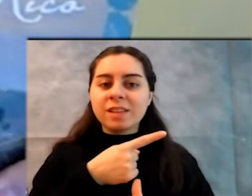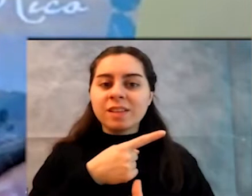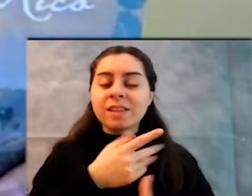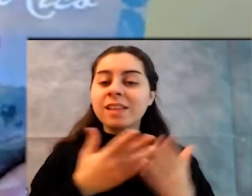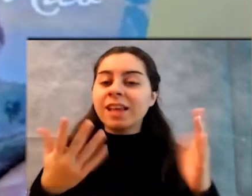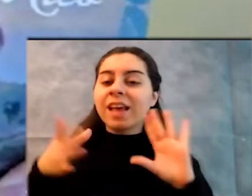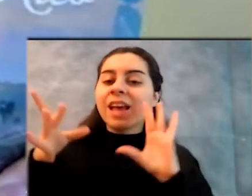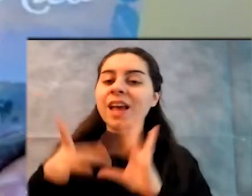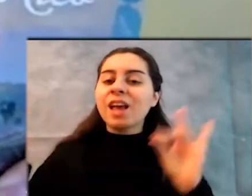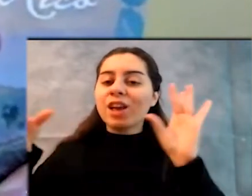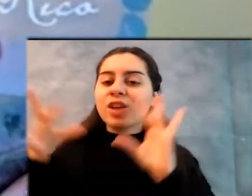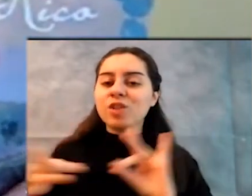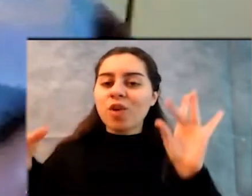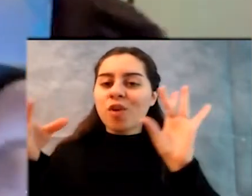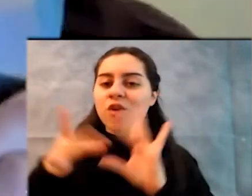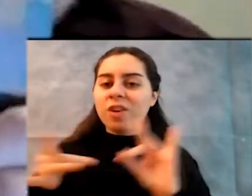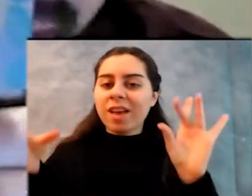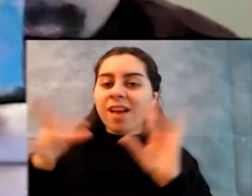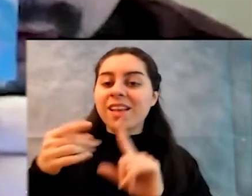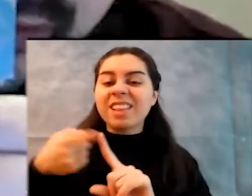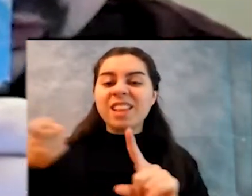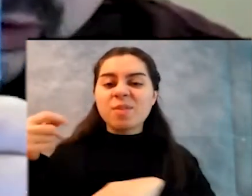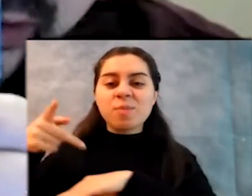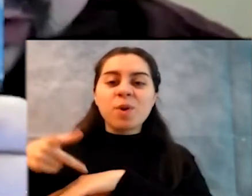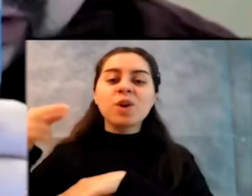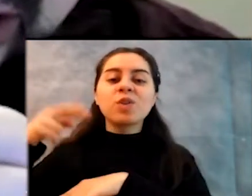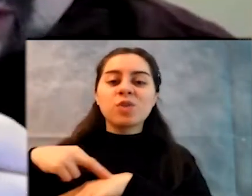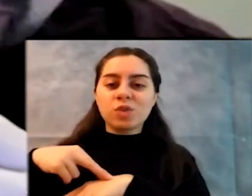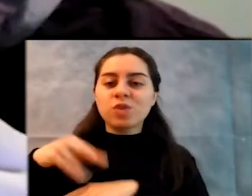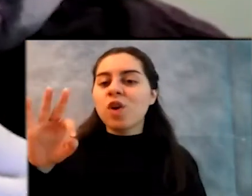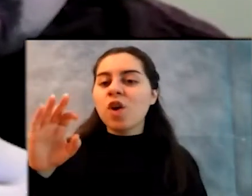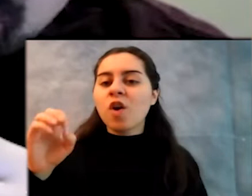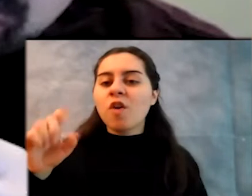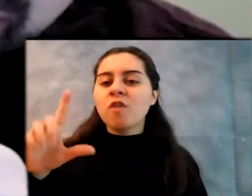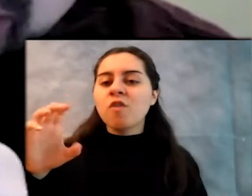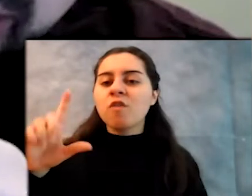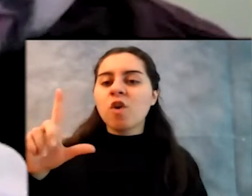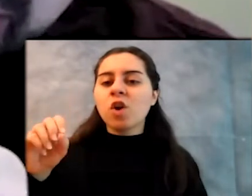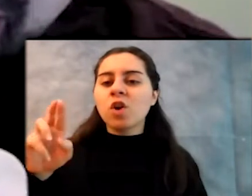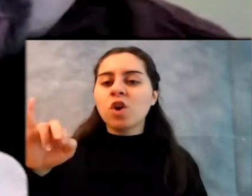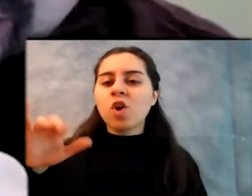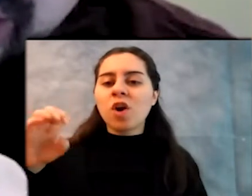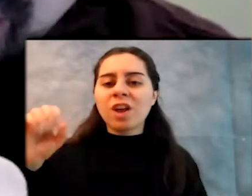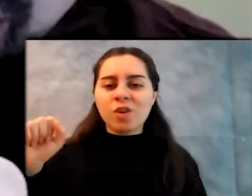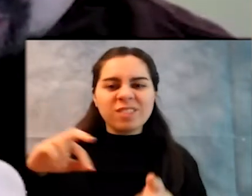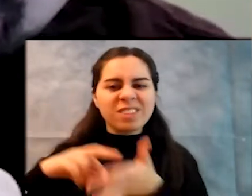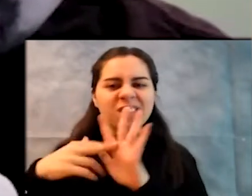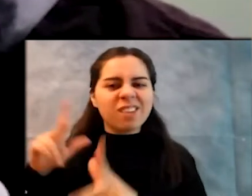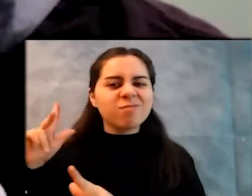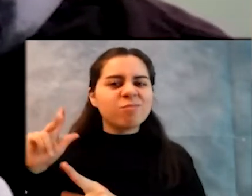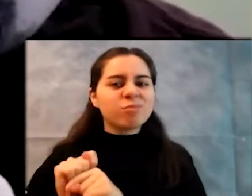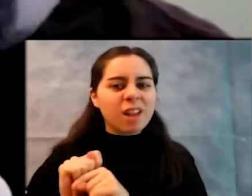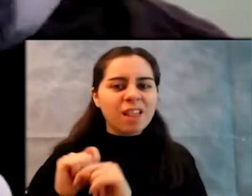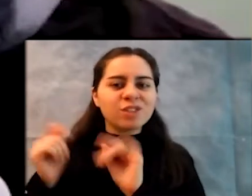Stories from the Hills of Puerto Rico. Cuentos folclóricos de las montañas de Puerto Rico. And this is by